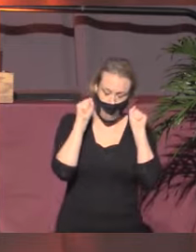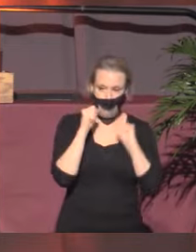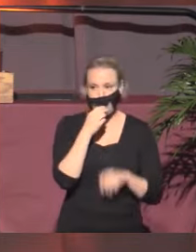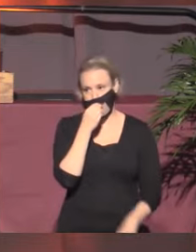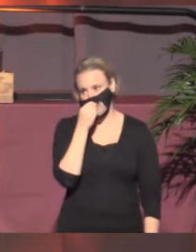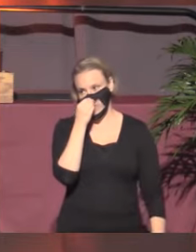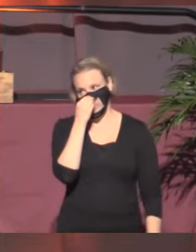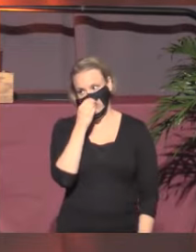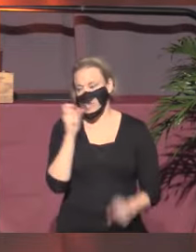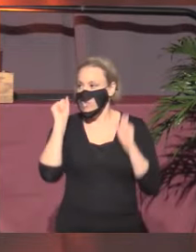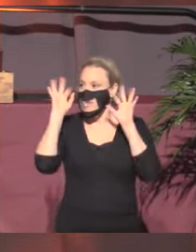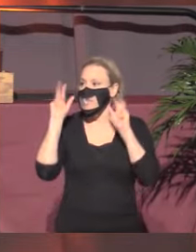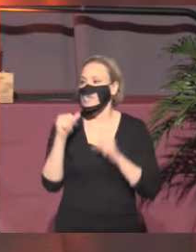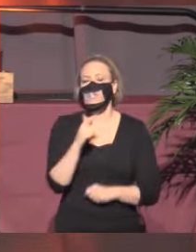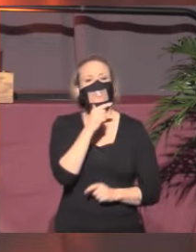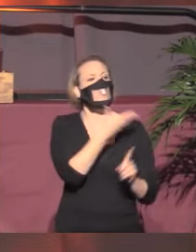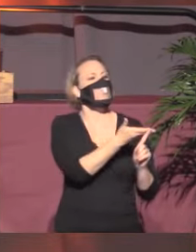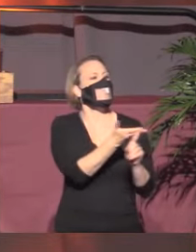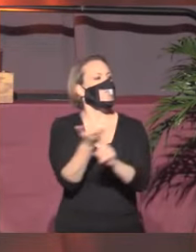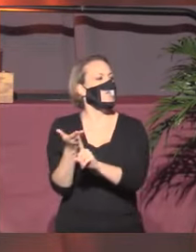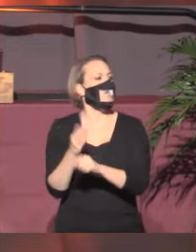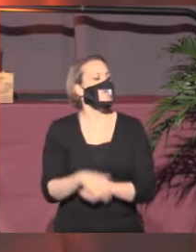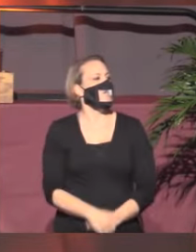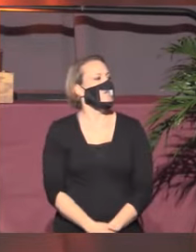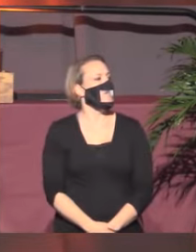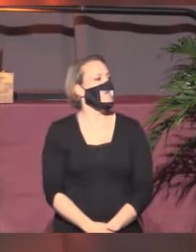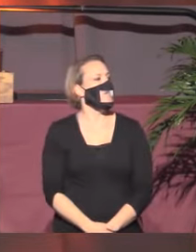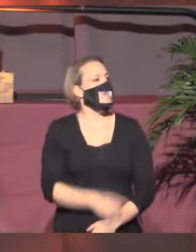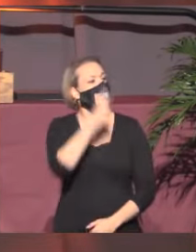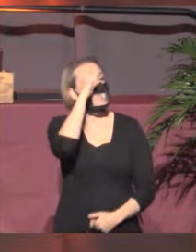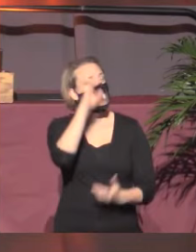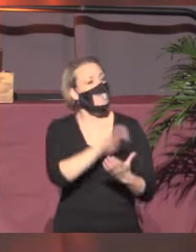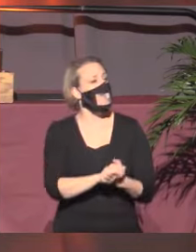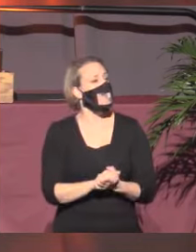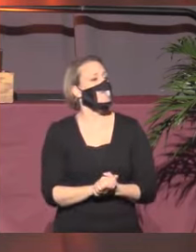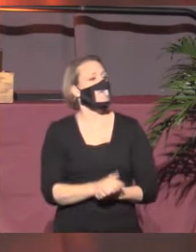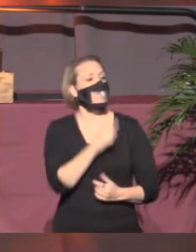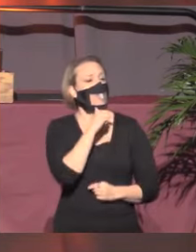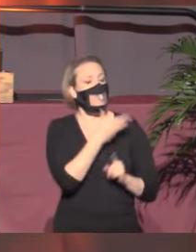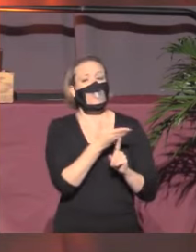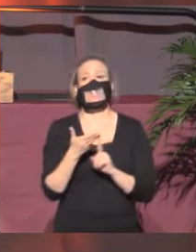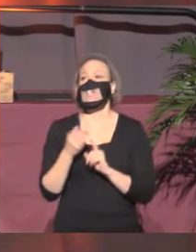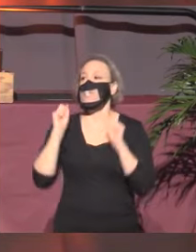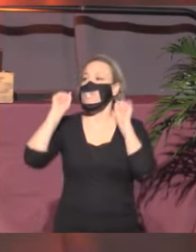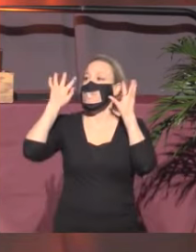You are amazing for who you are. You're amazing for what you believe in. You're amazing for what you